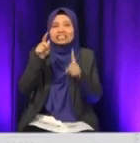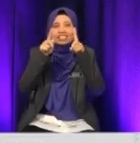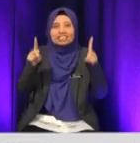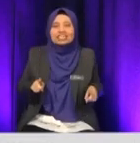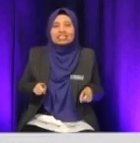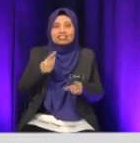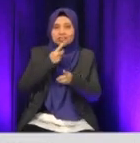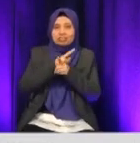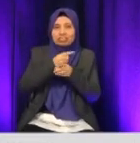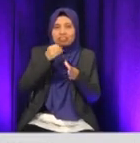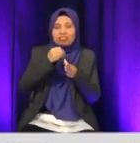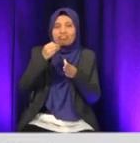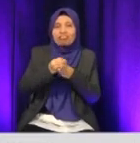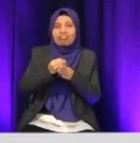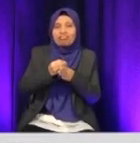correct definition?